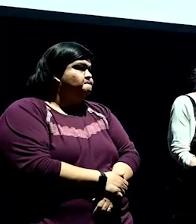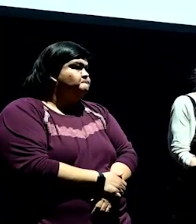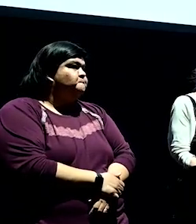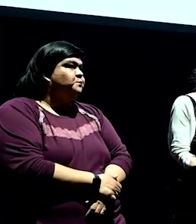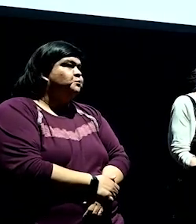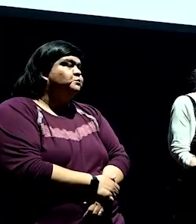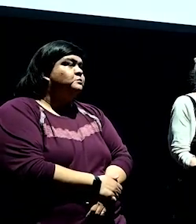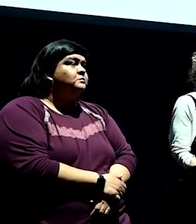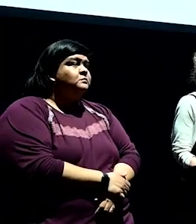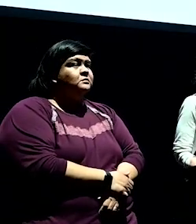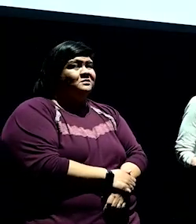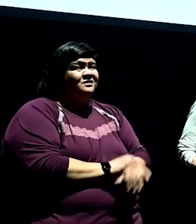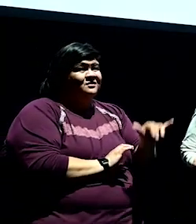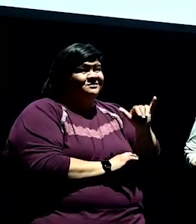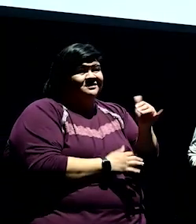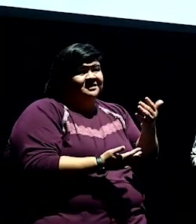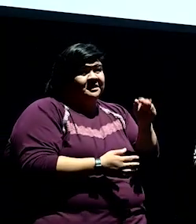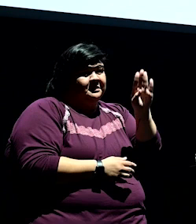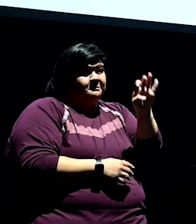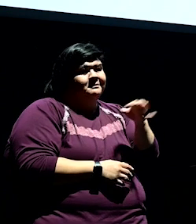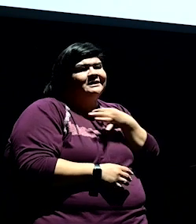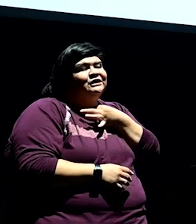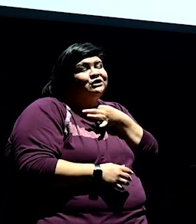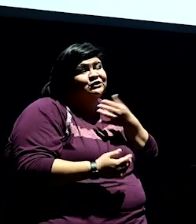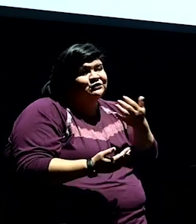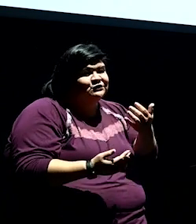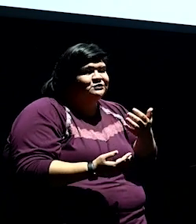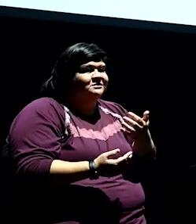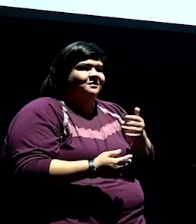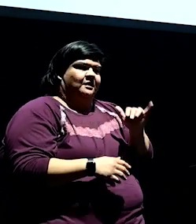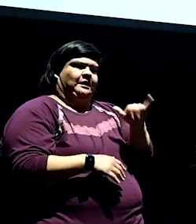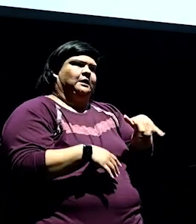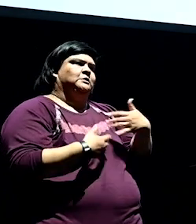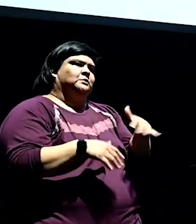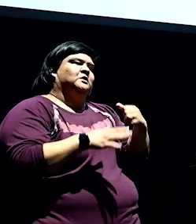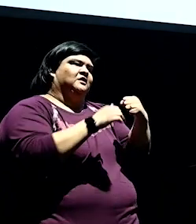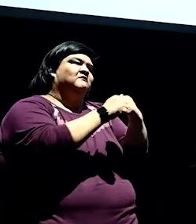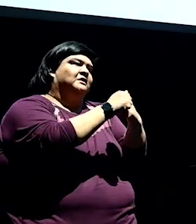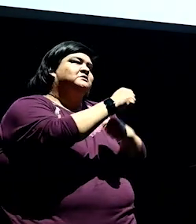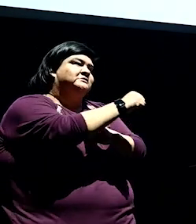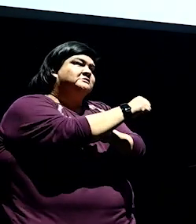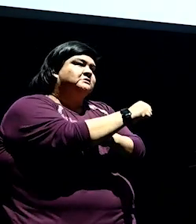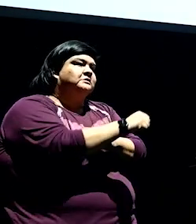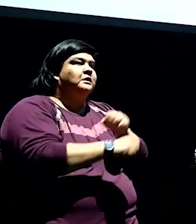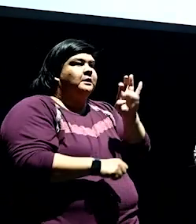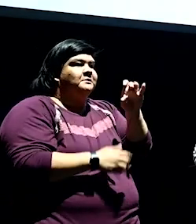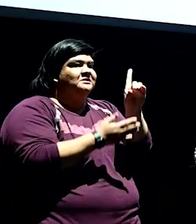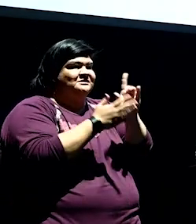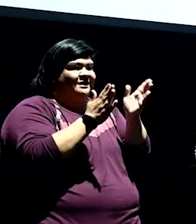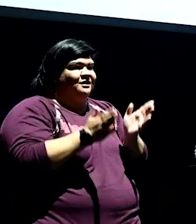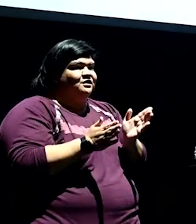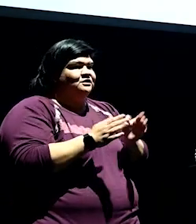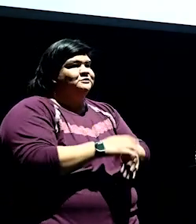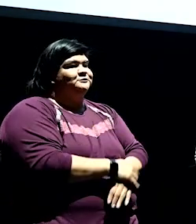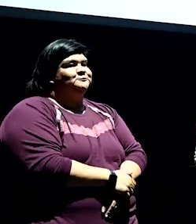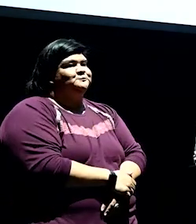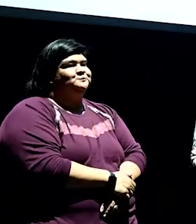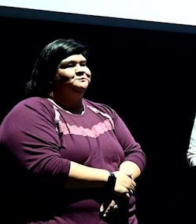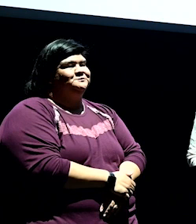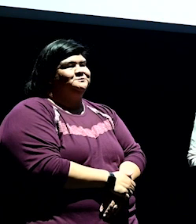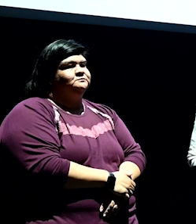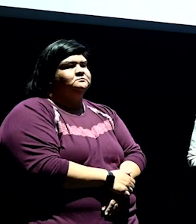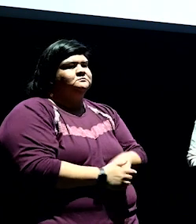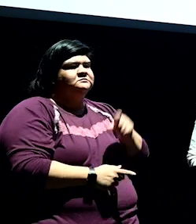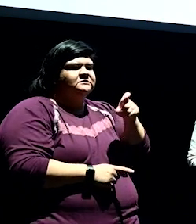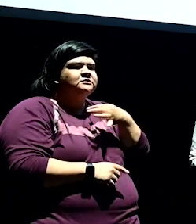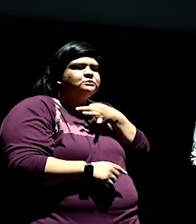And be curious. It's really the foundation of being a designer. Asking